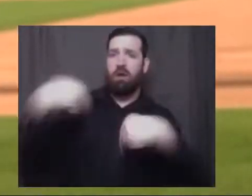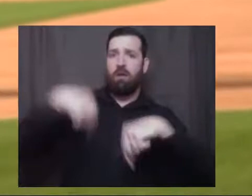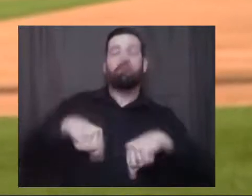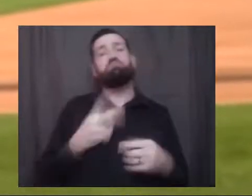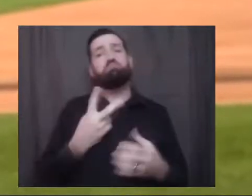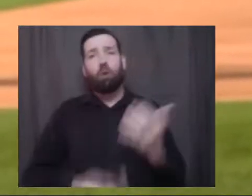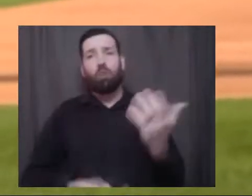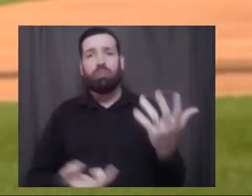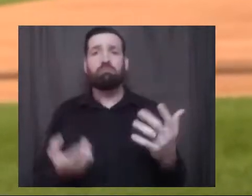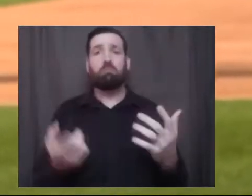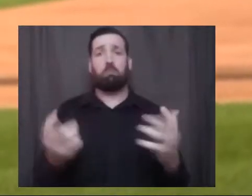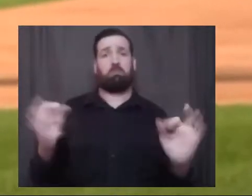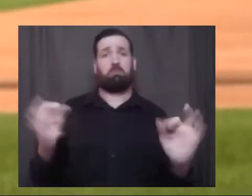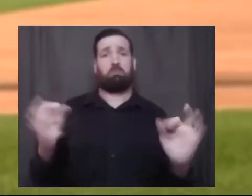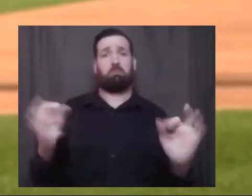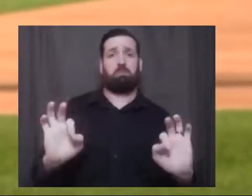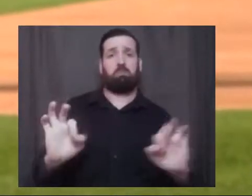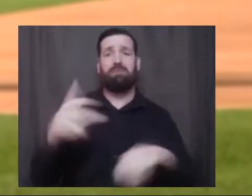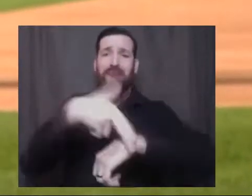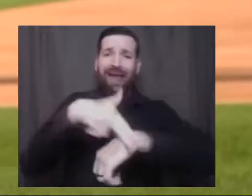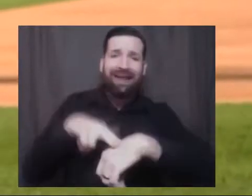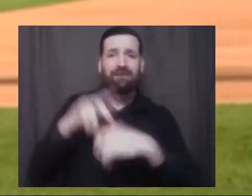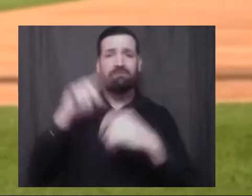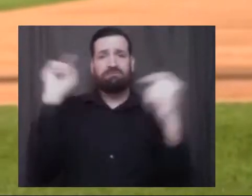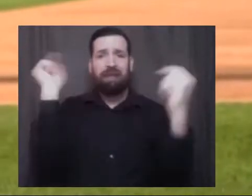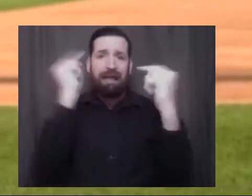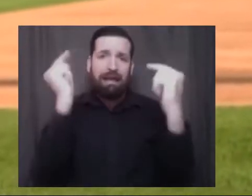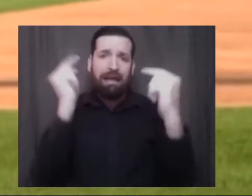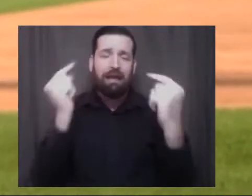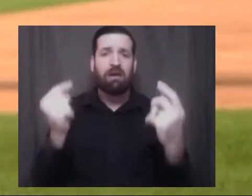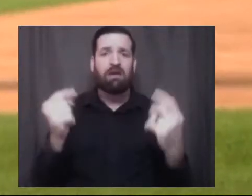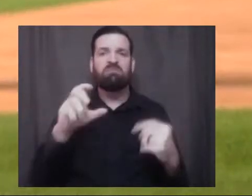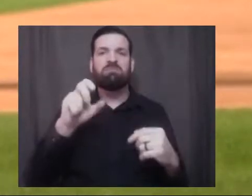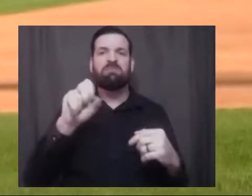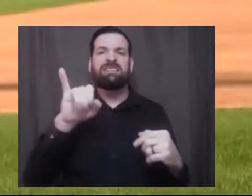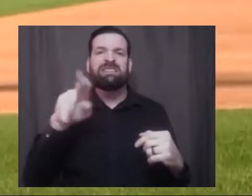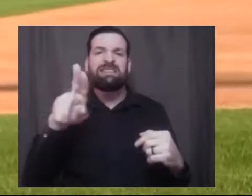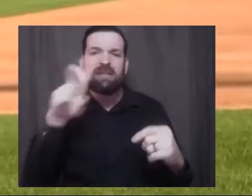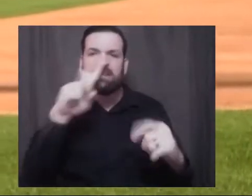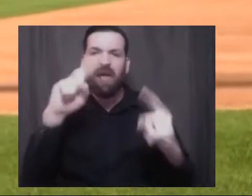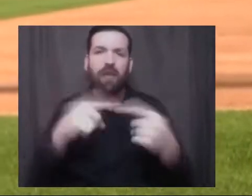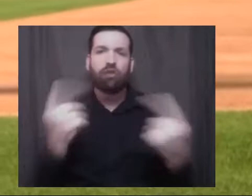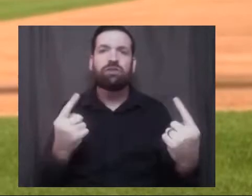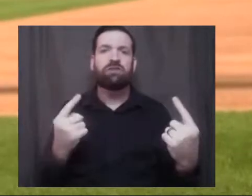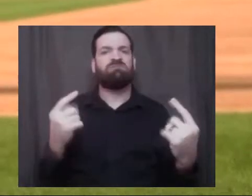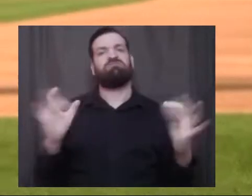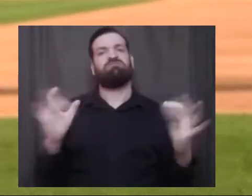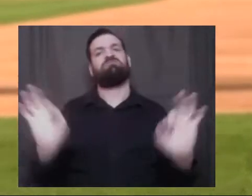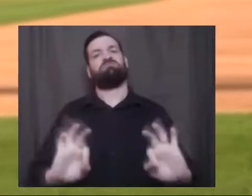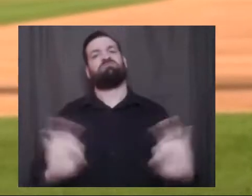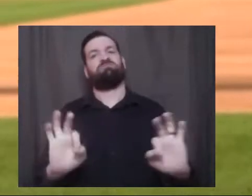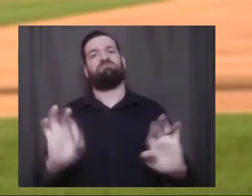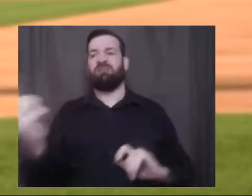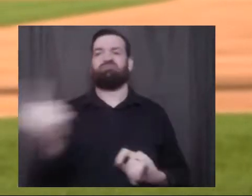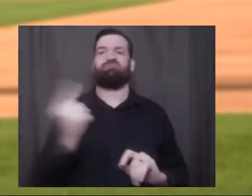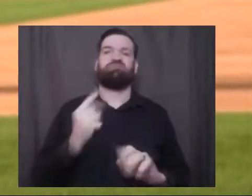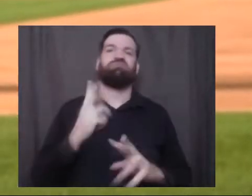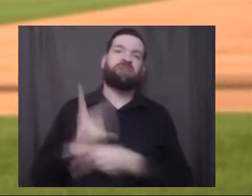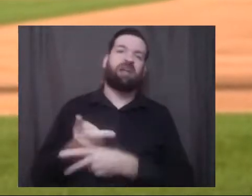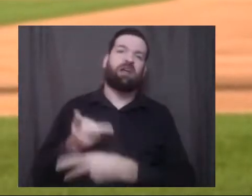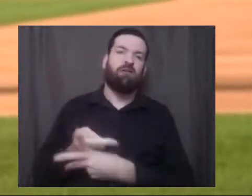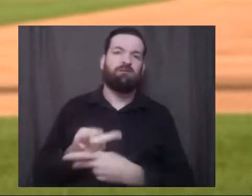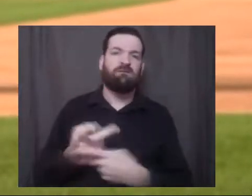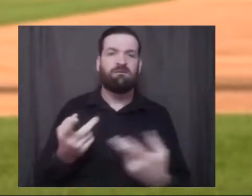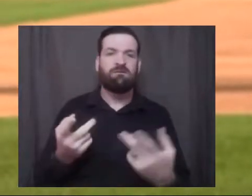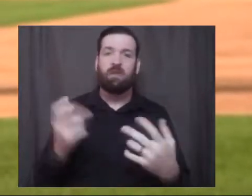minor, Band-Aid, headache, sinus allergy, something like that, just anything, come on in to see us. We can get you taken care of and back up to the game as quickly as